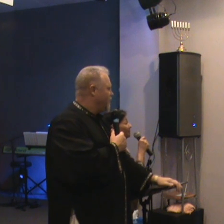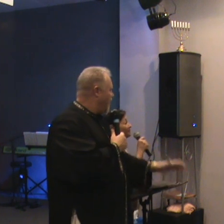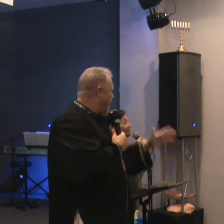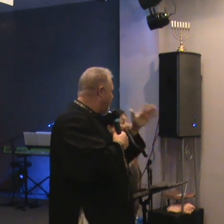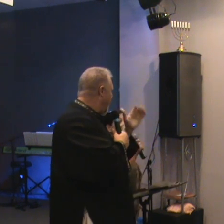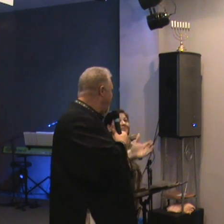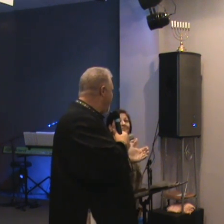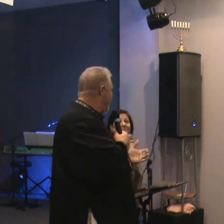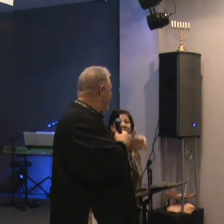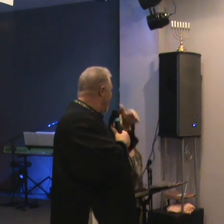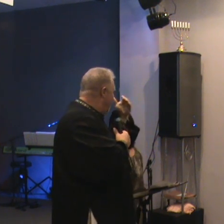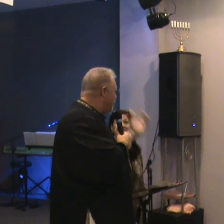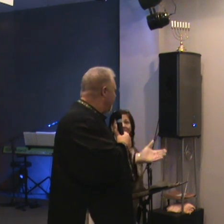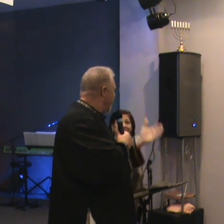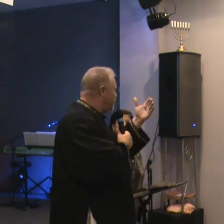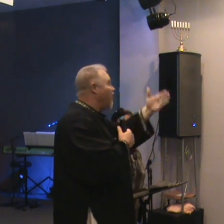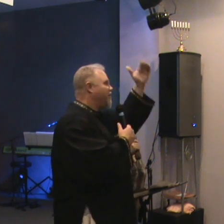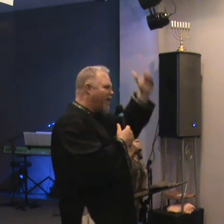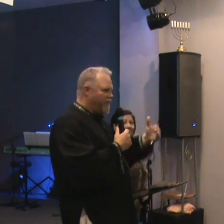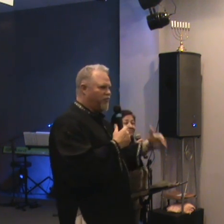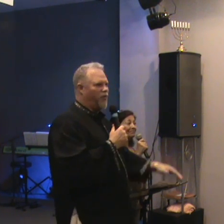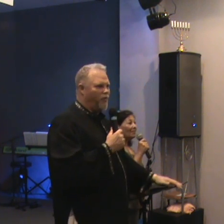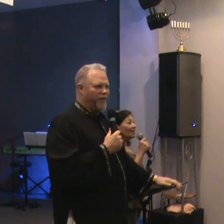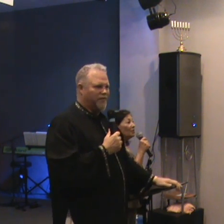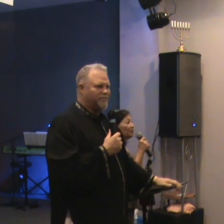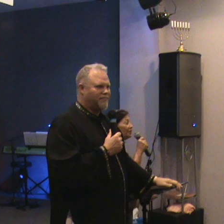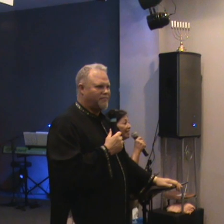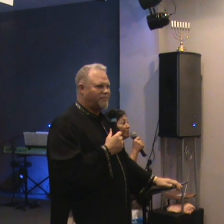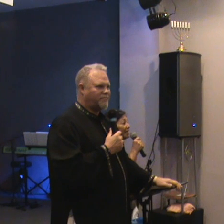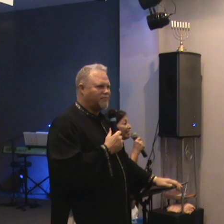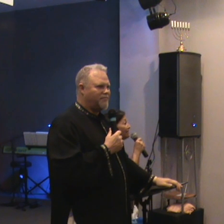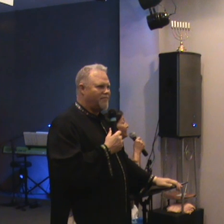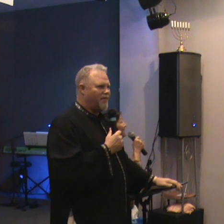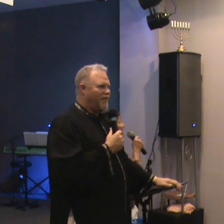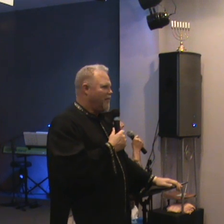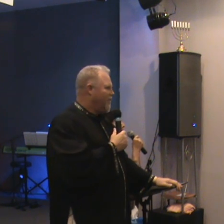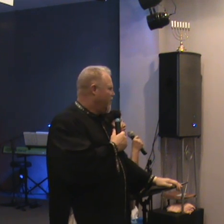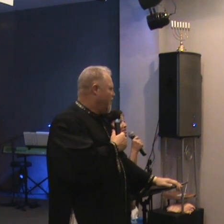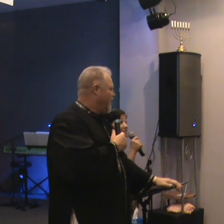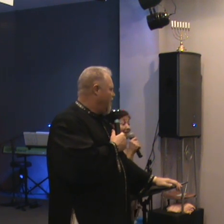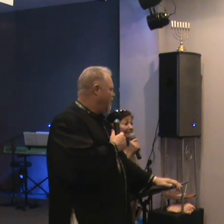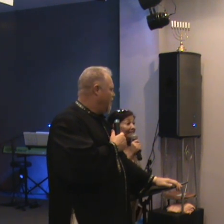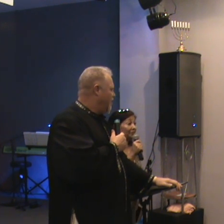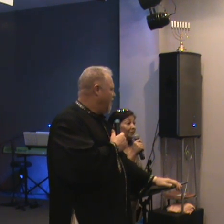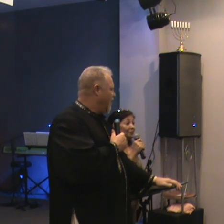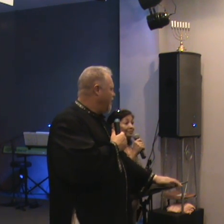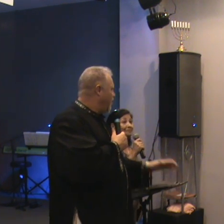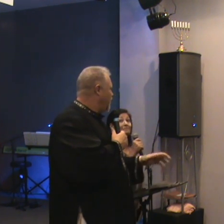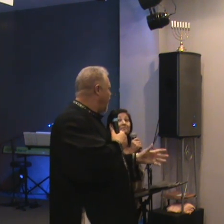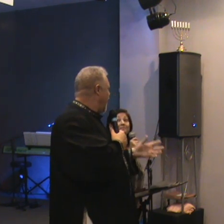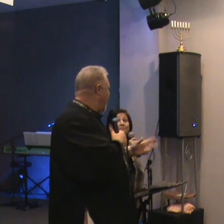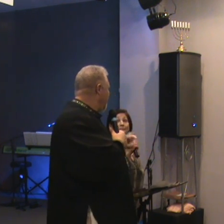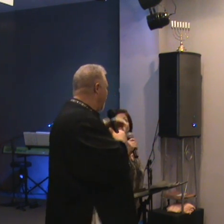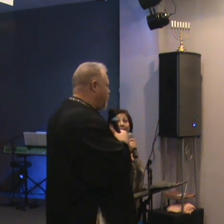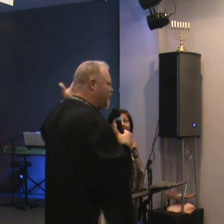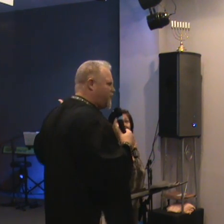Señor. So as I came here, then all of a sudden I saw that the heavens were open. Cuando venía para aquí vi que los cielos estaban abiertos. And